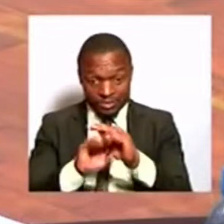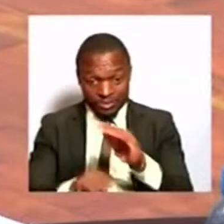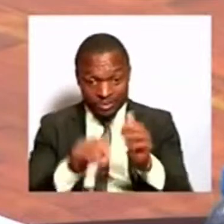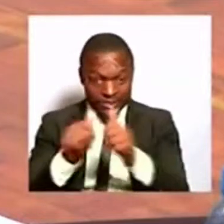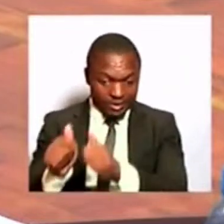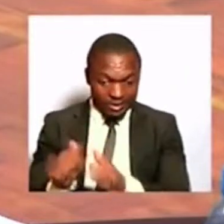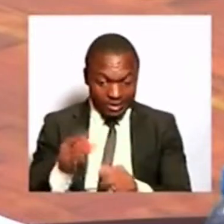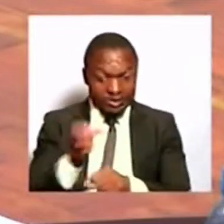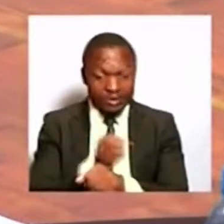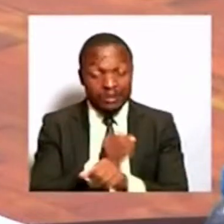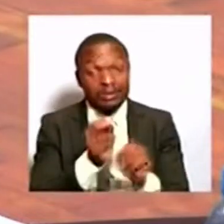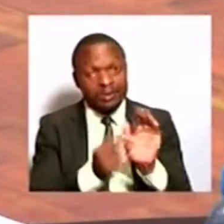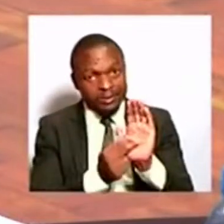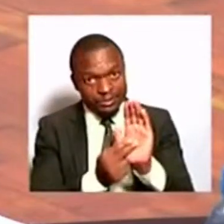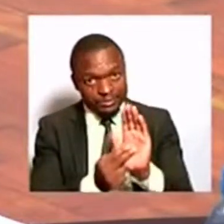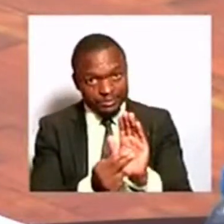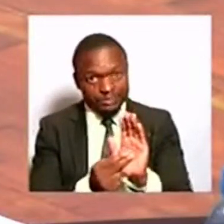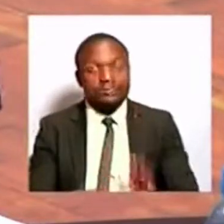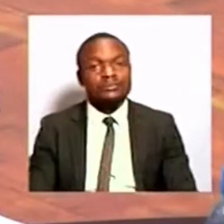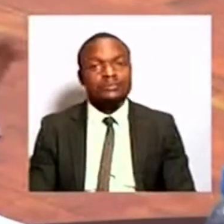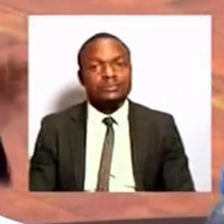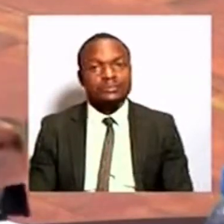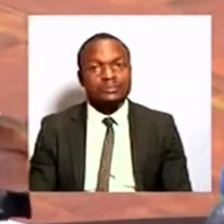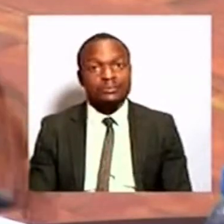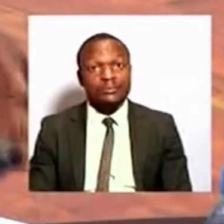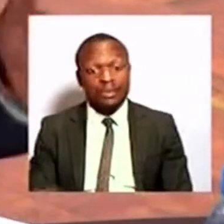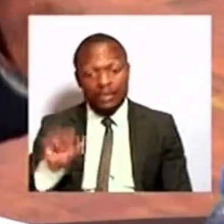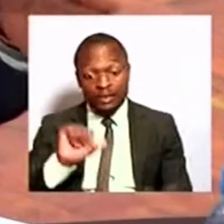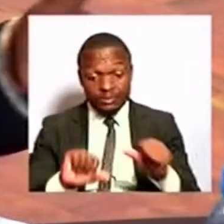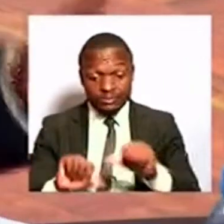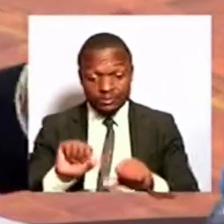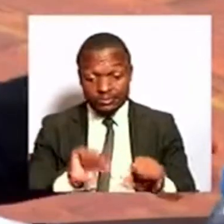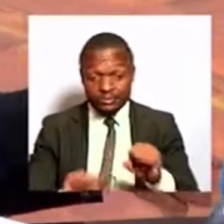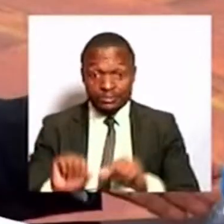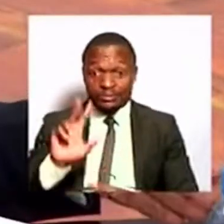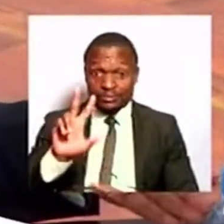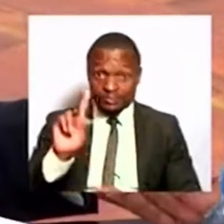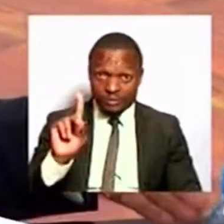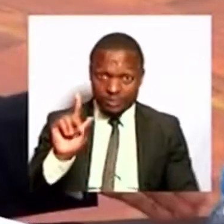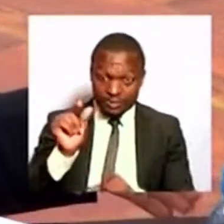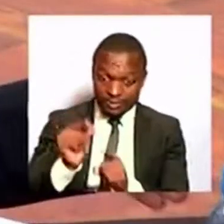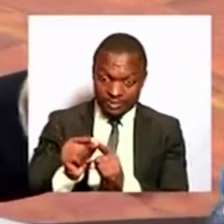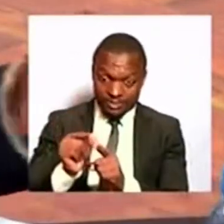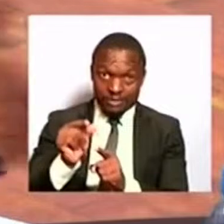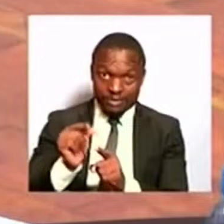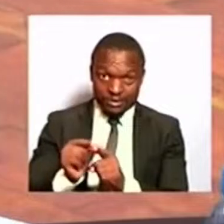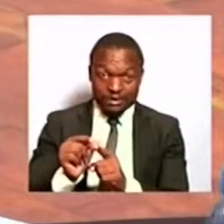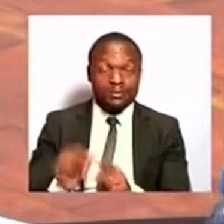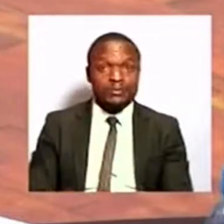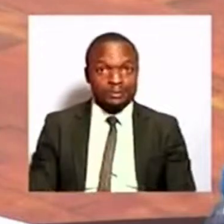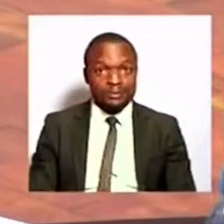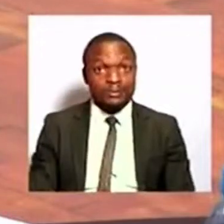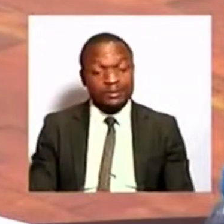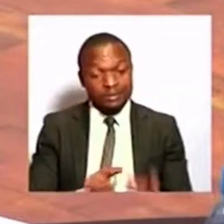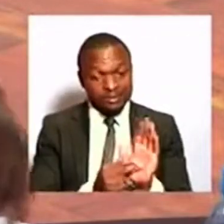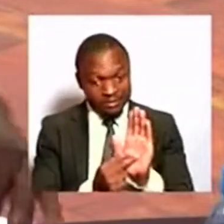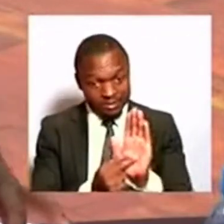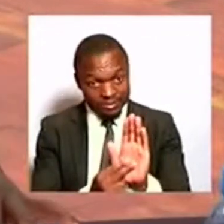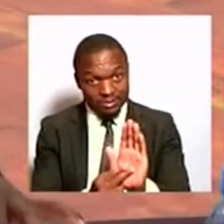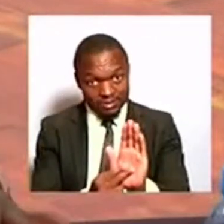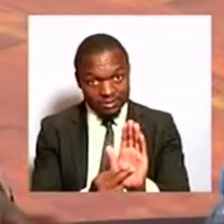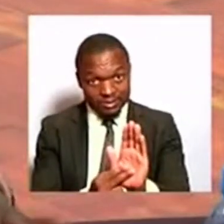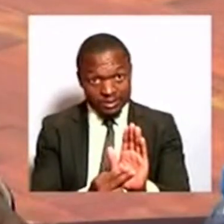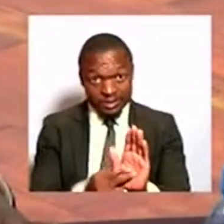taken, we have indicated that, of course, the audit is as at 31st December. So we have indicated that as